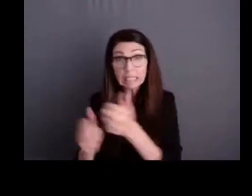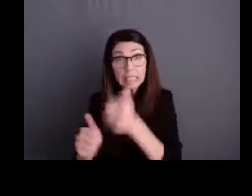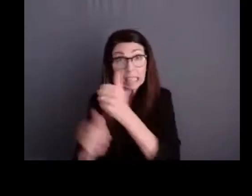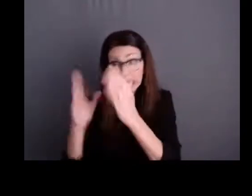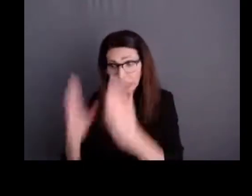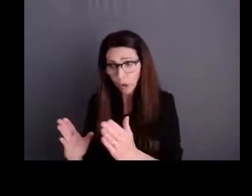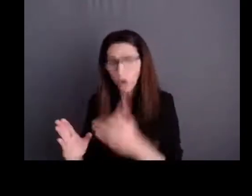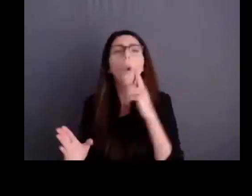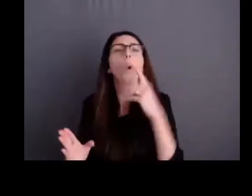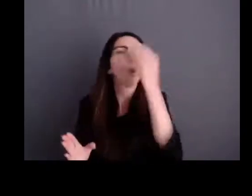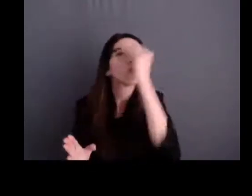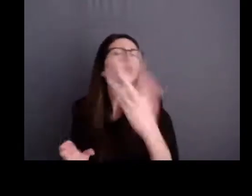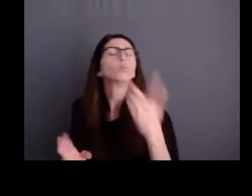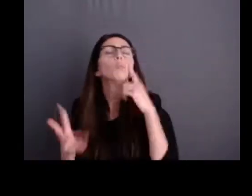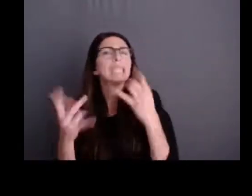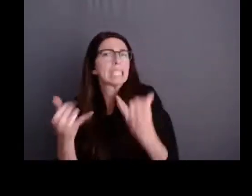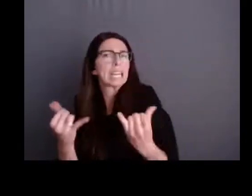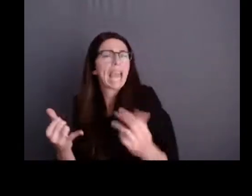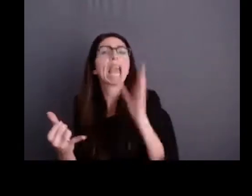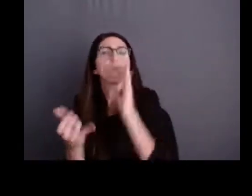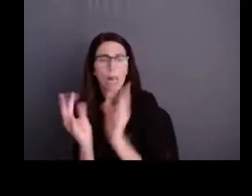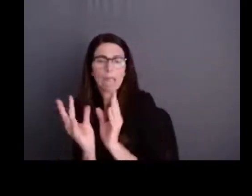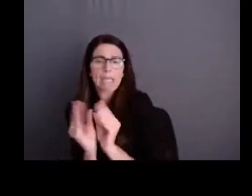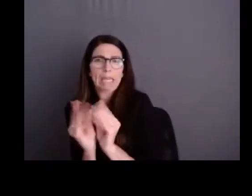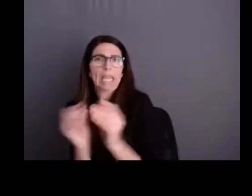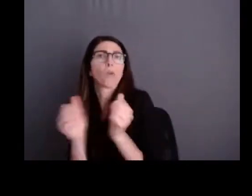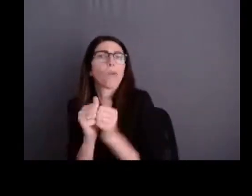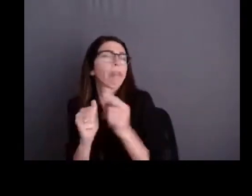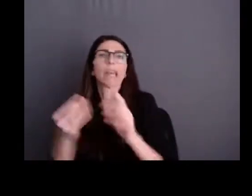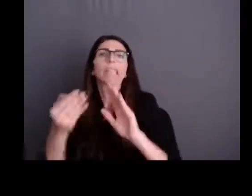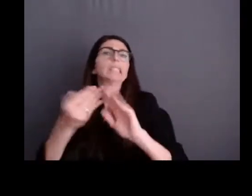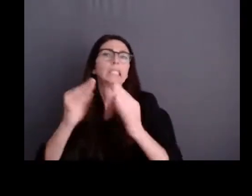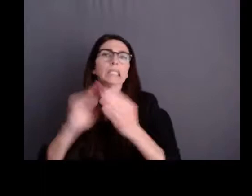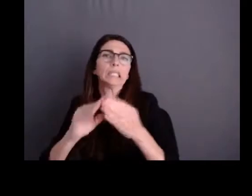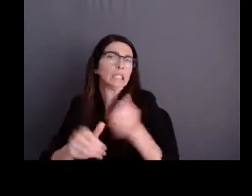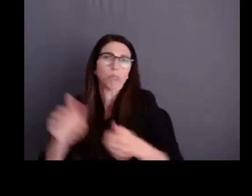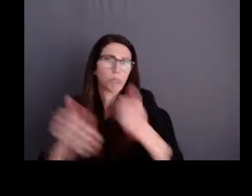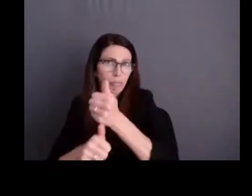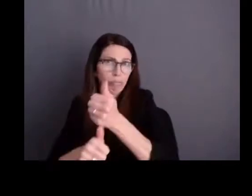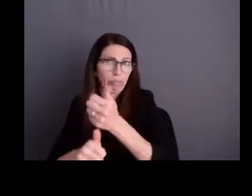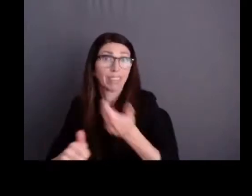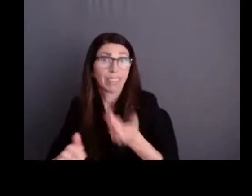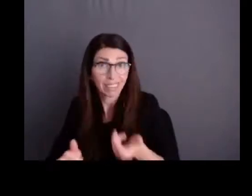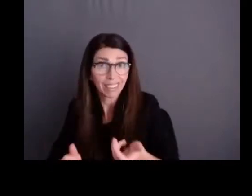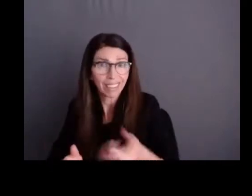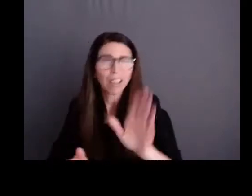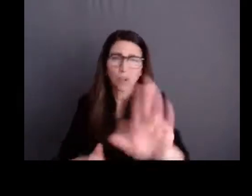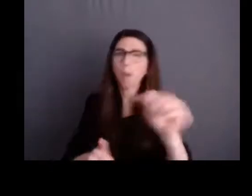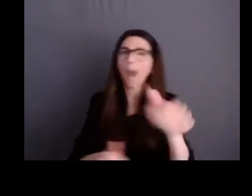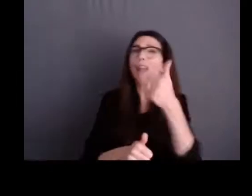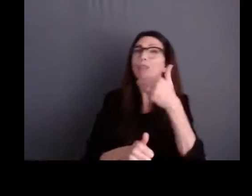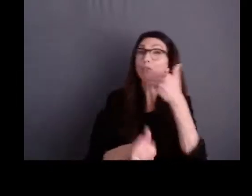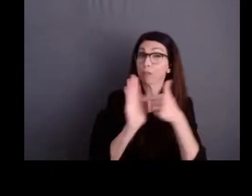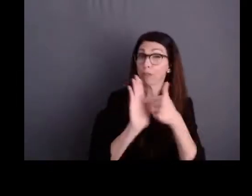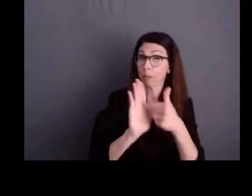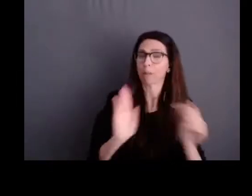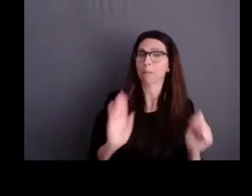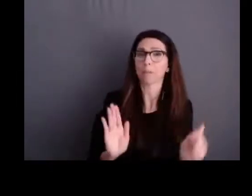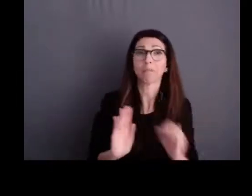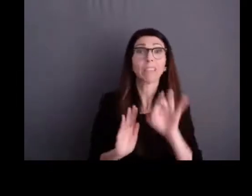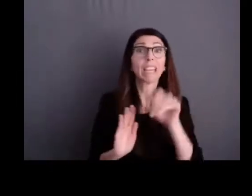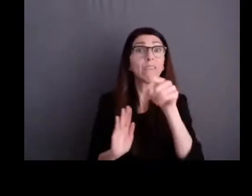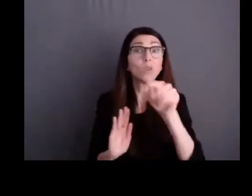When I don't think people understood, I have ever understood that. I'll give you the best example. I think if you asked